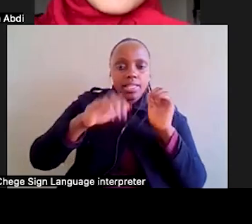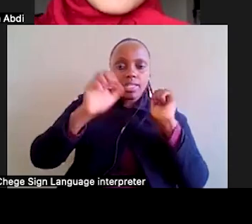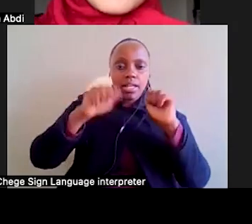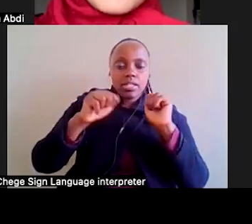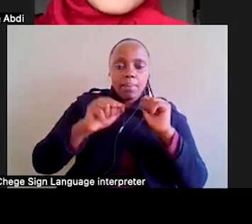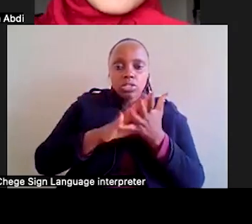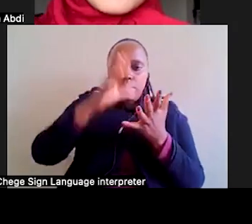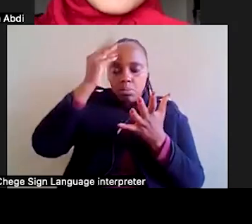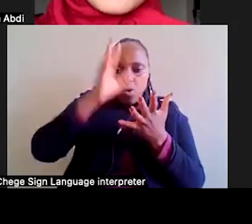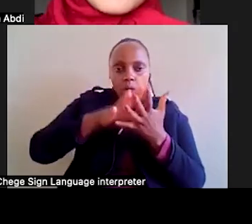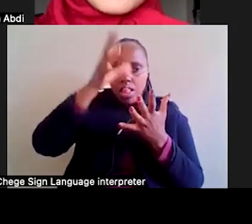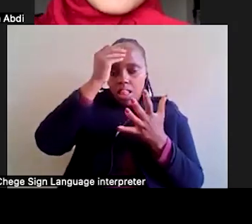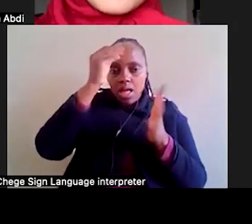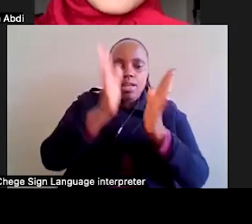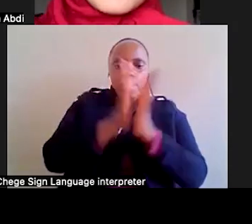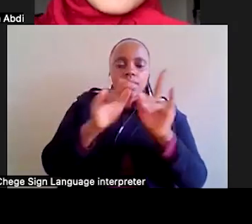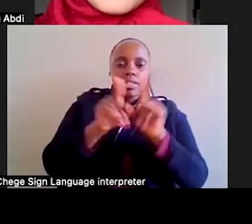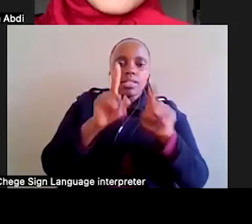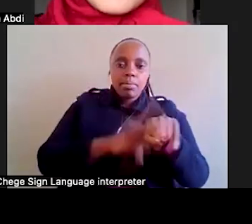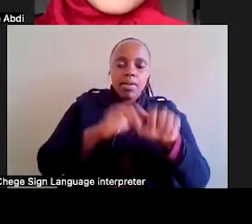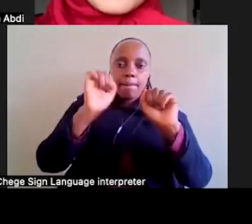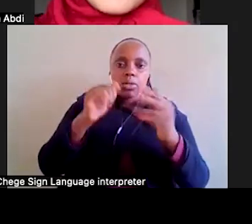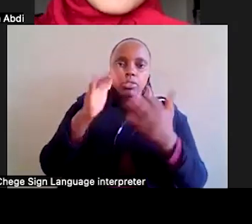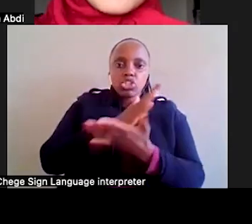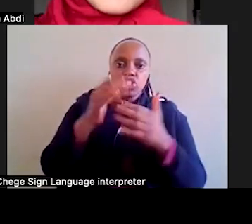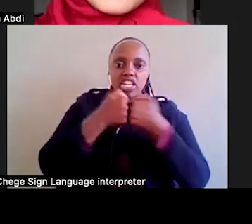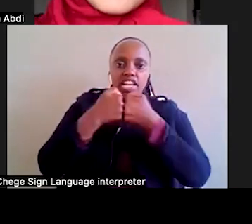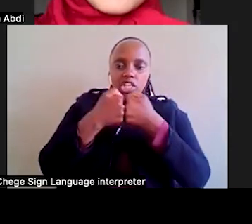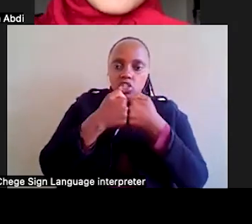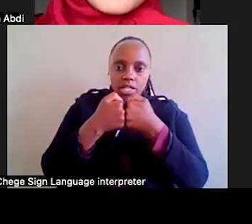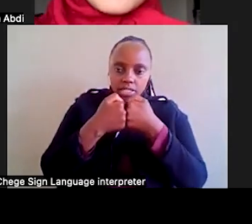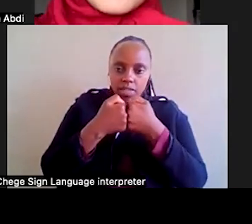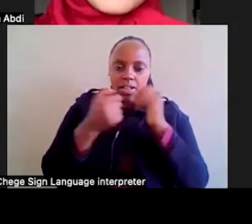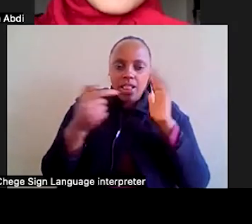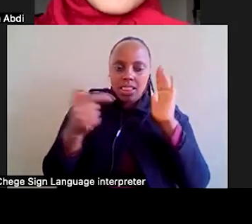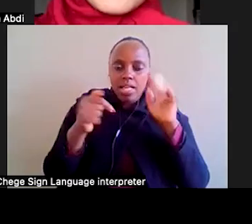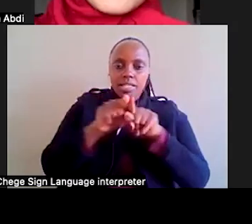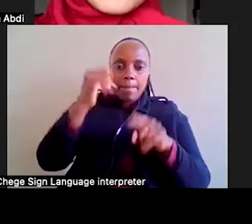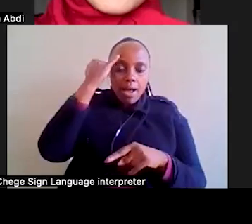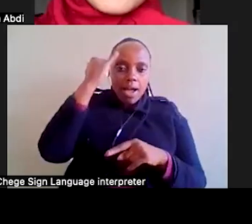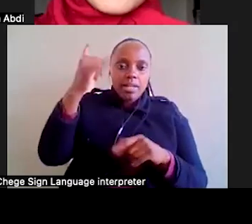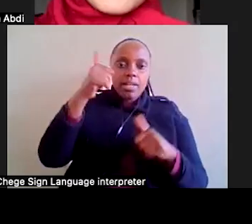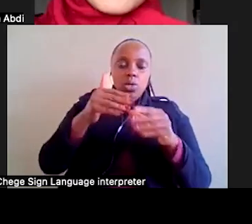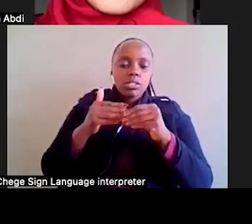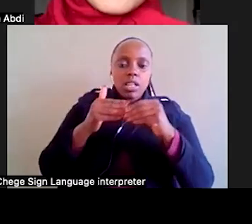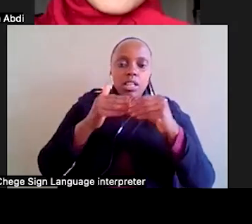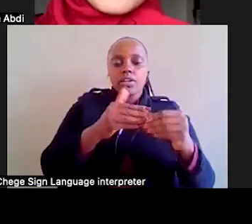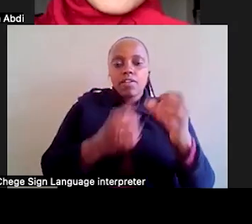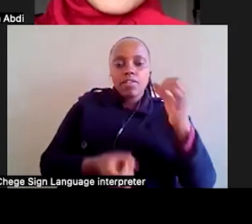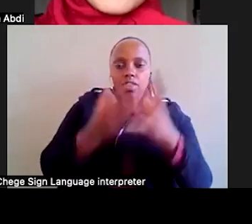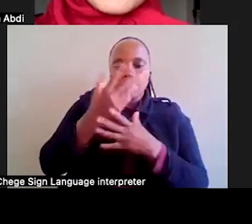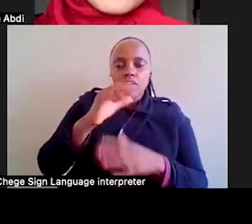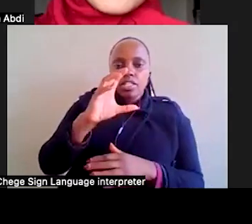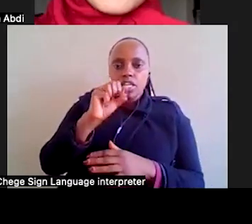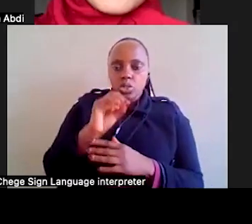to learn and also they're able to share the challenges. This is the same idea that led to formation of the